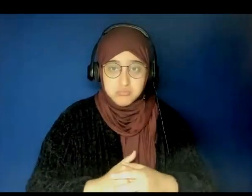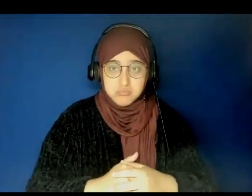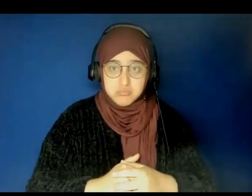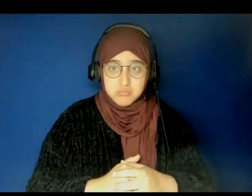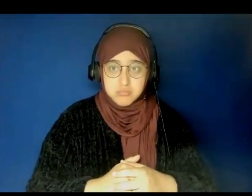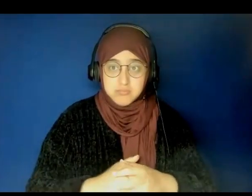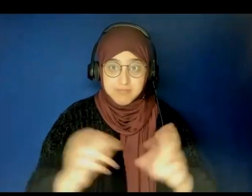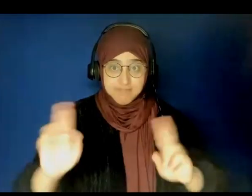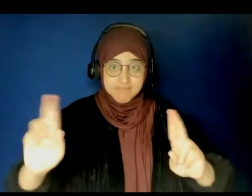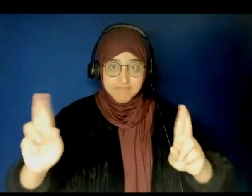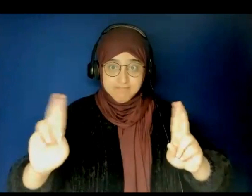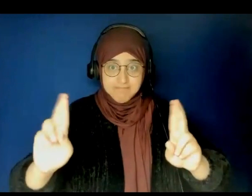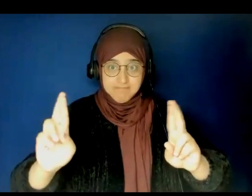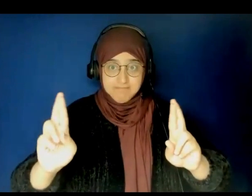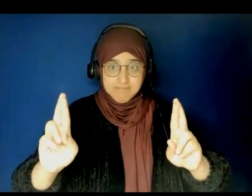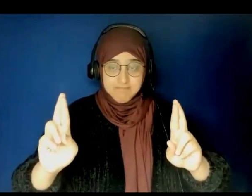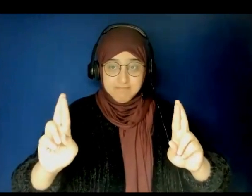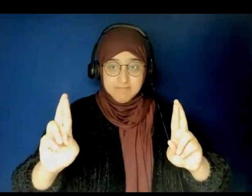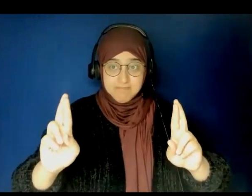Ready?